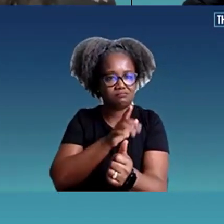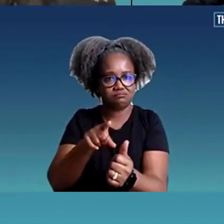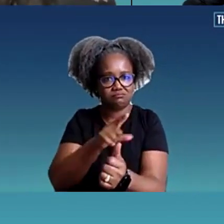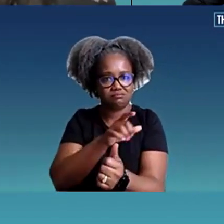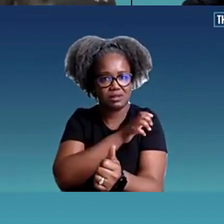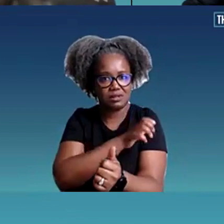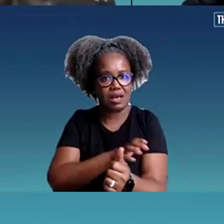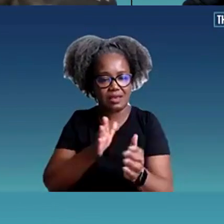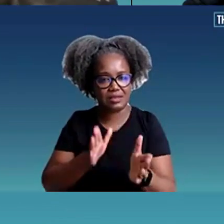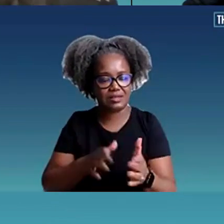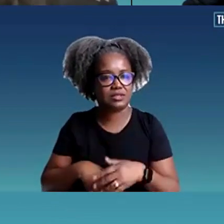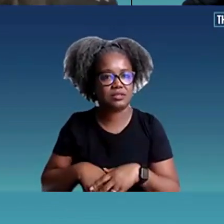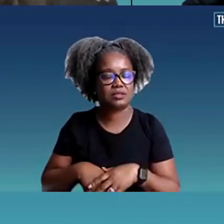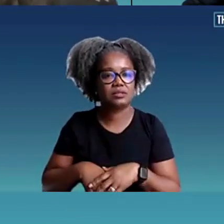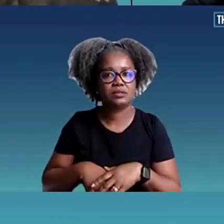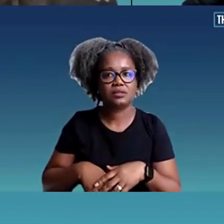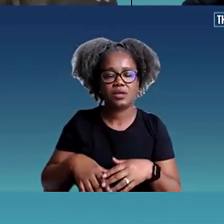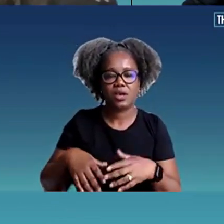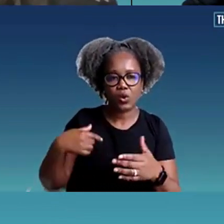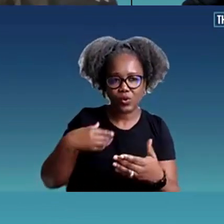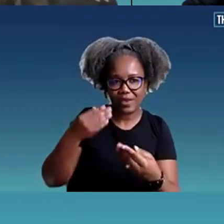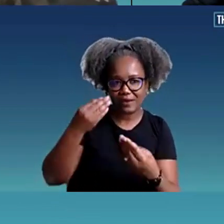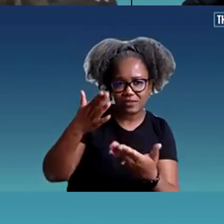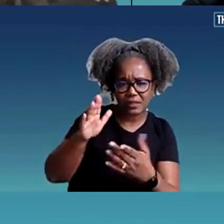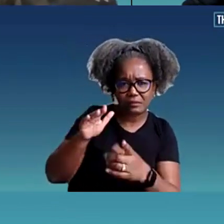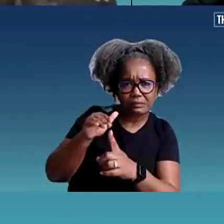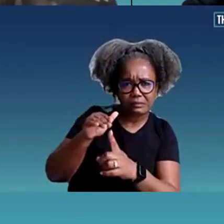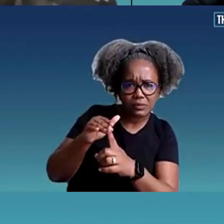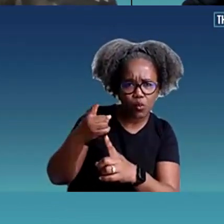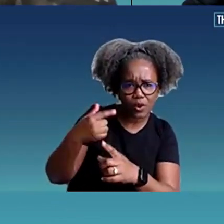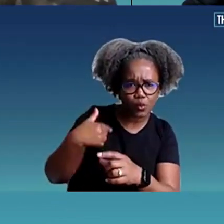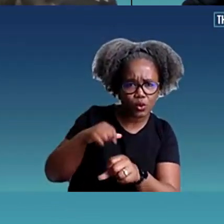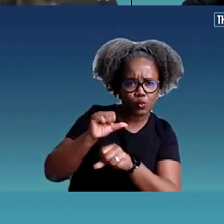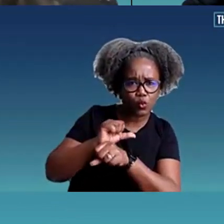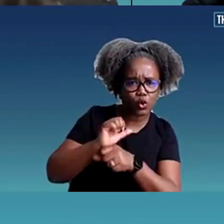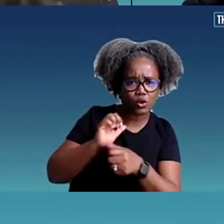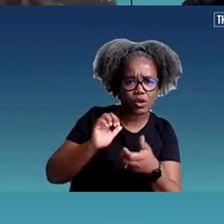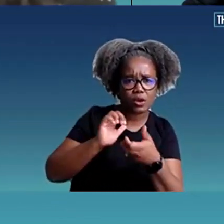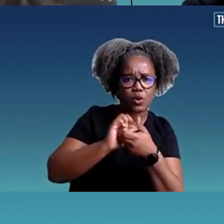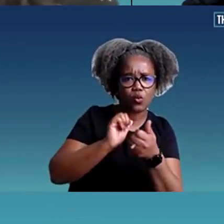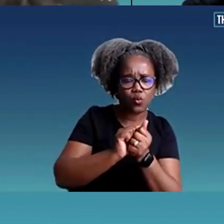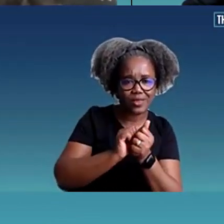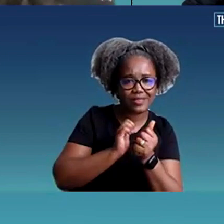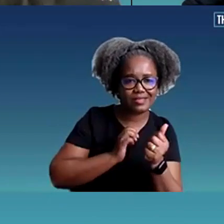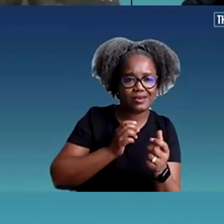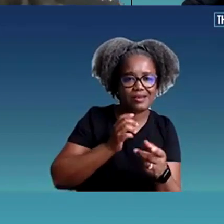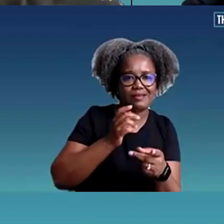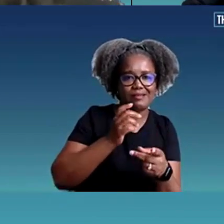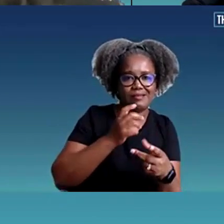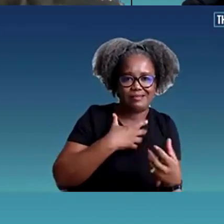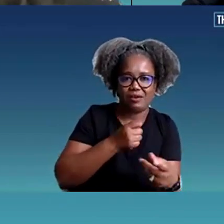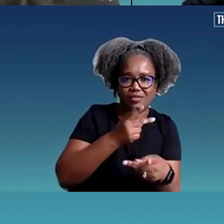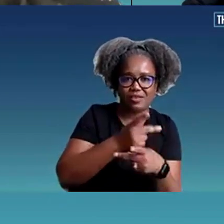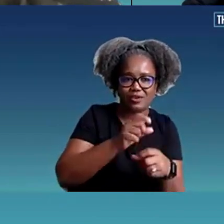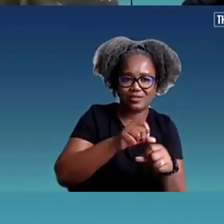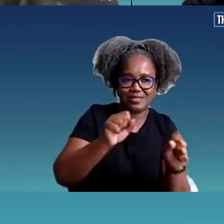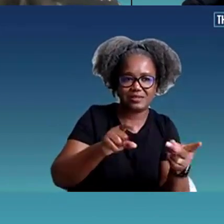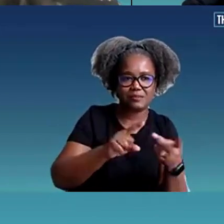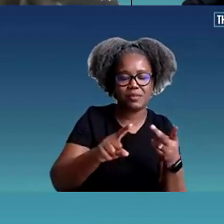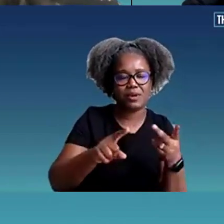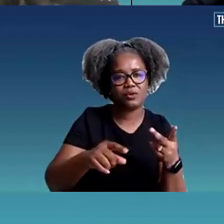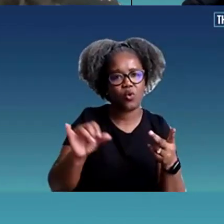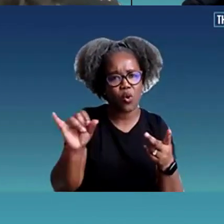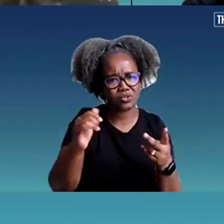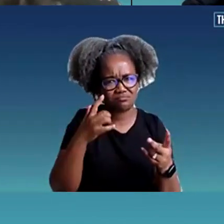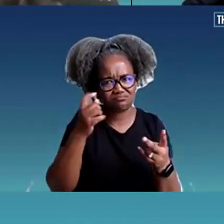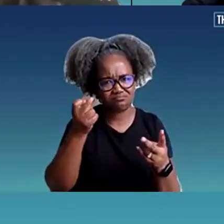healthcare system, but two, there is a targeted audience that is using it. So like any other system, right,